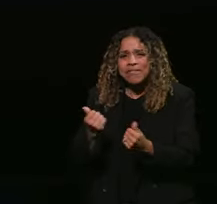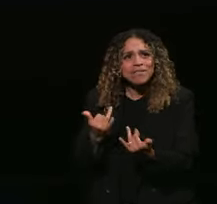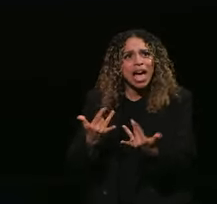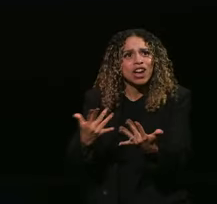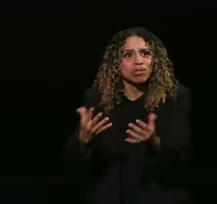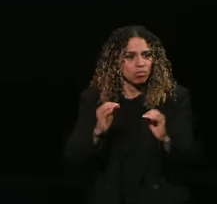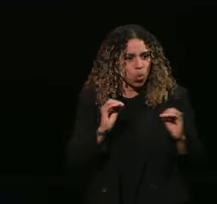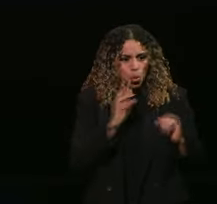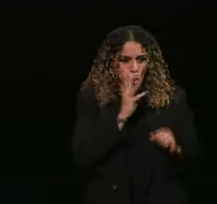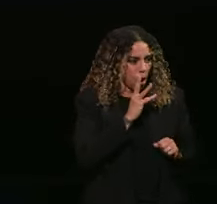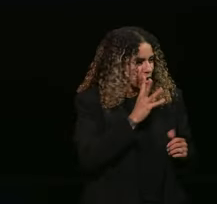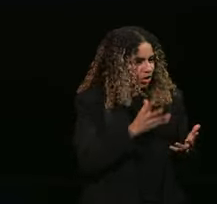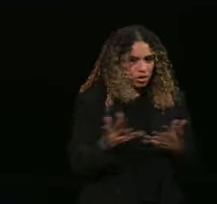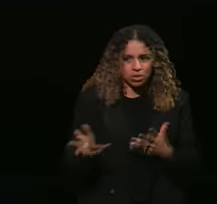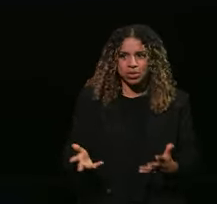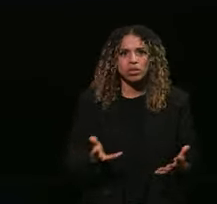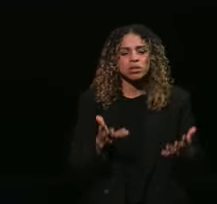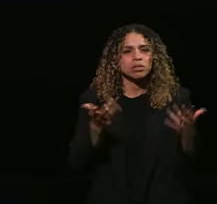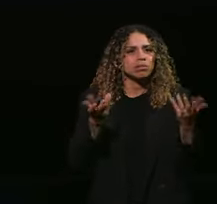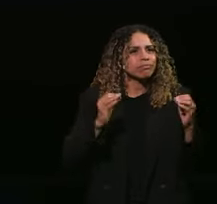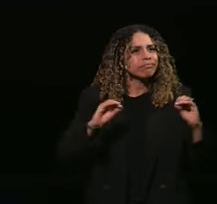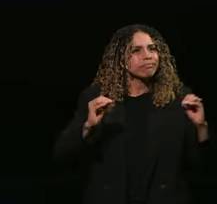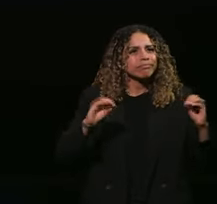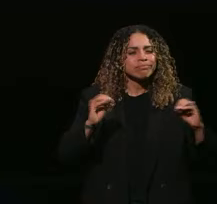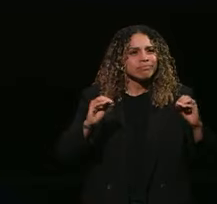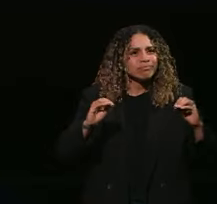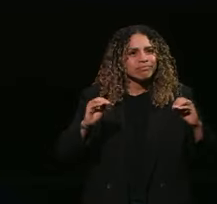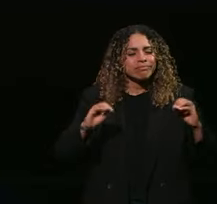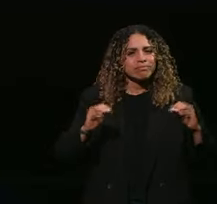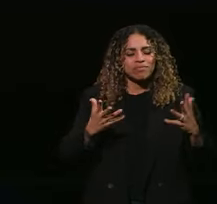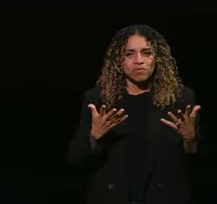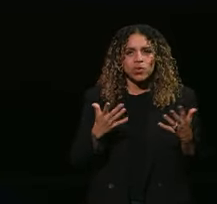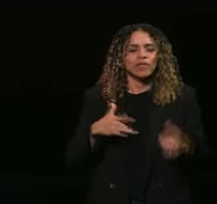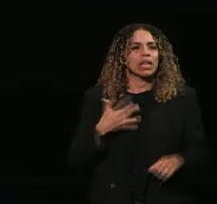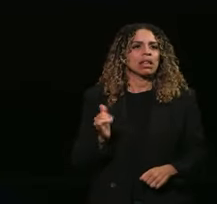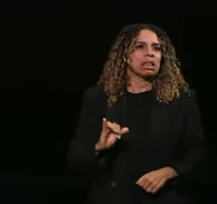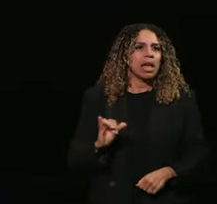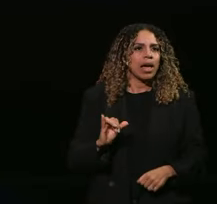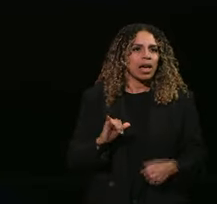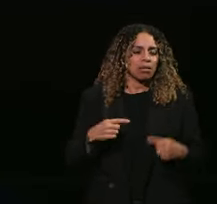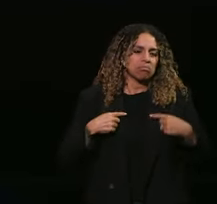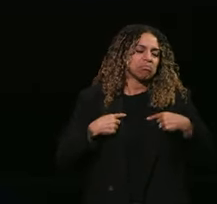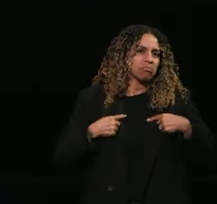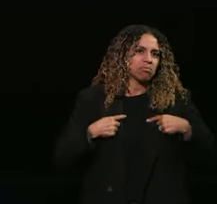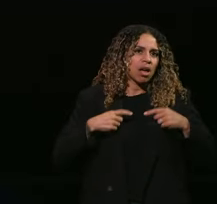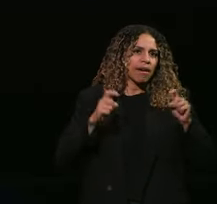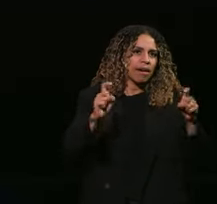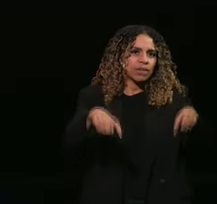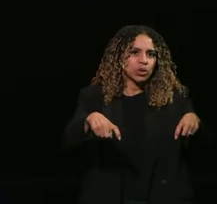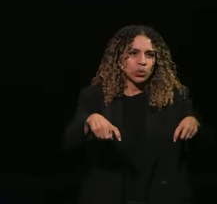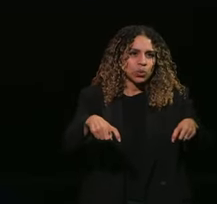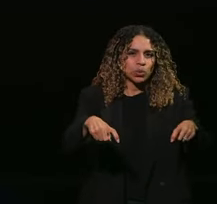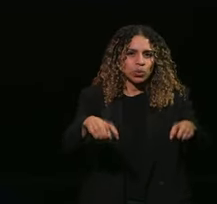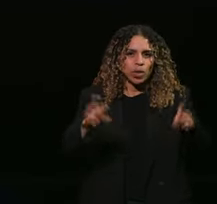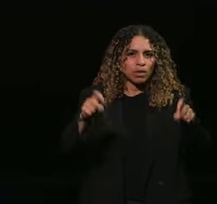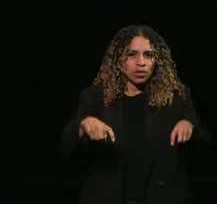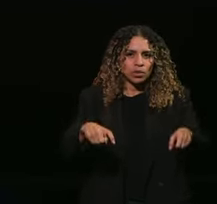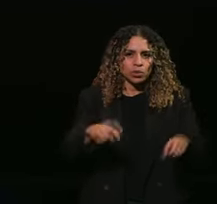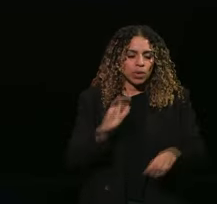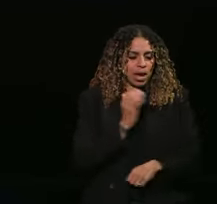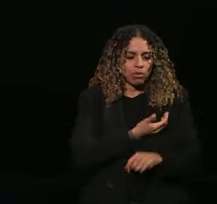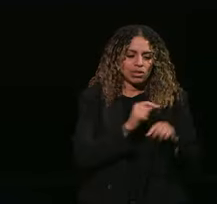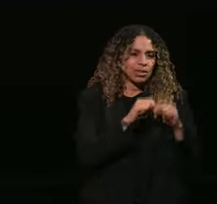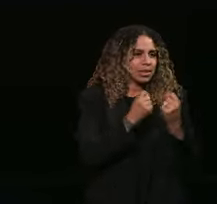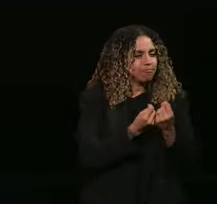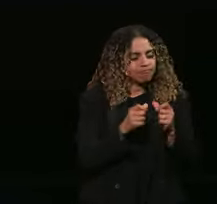connection. So, yeah, it felt like at least the least what I can do, what our team can do, is just to also